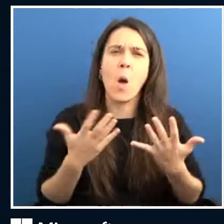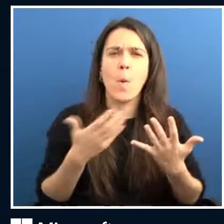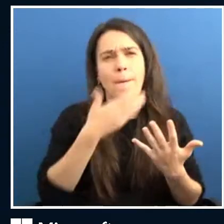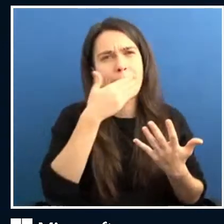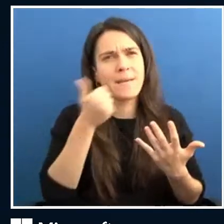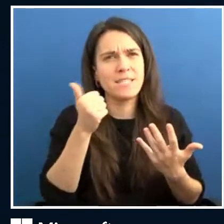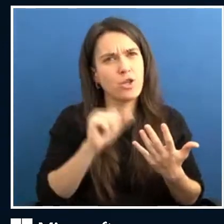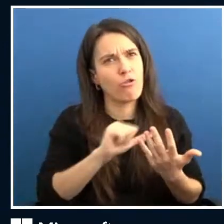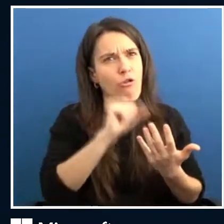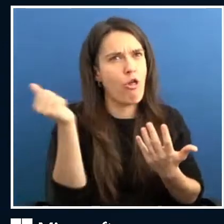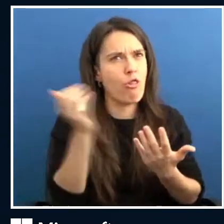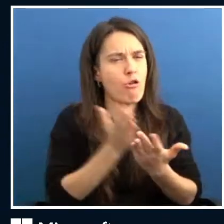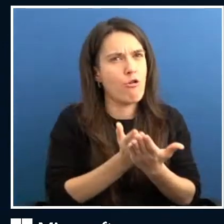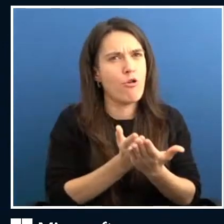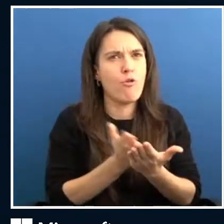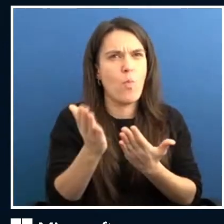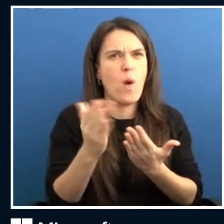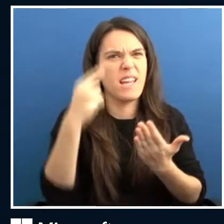each and every window,